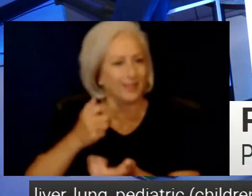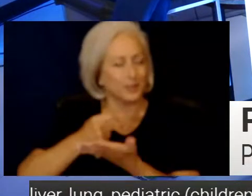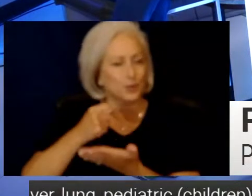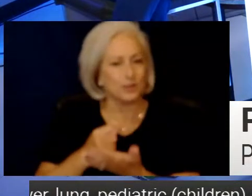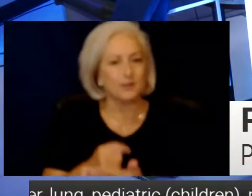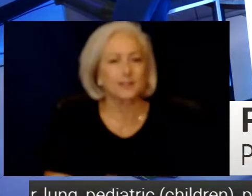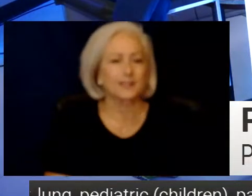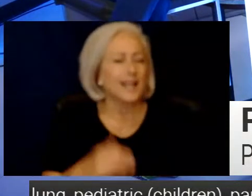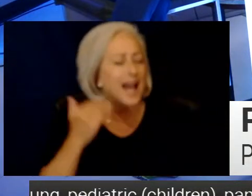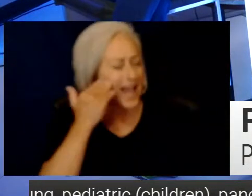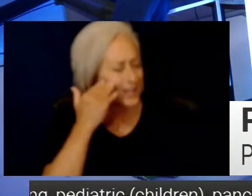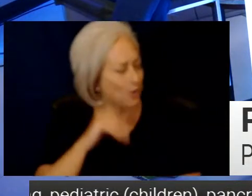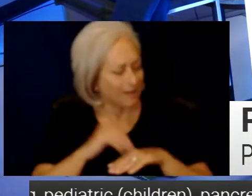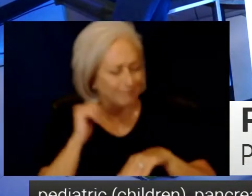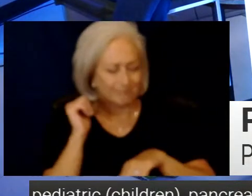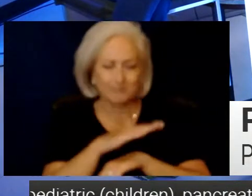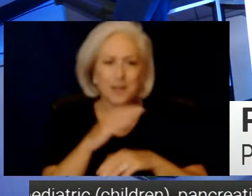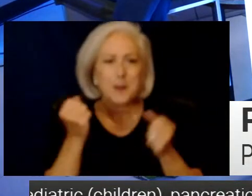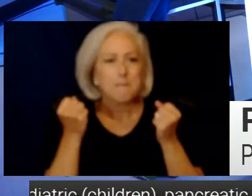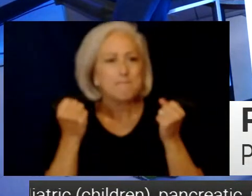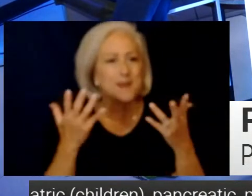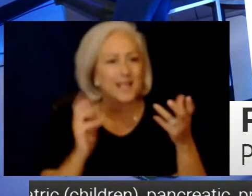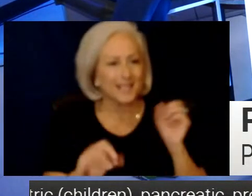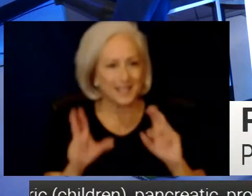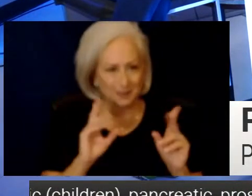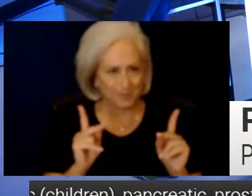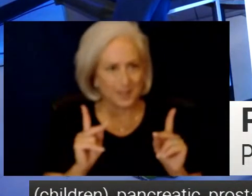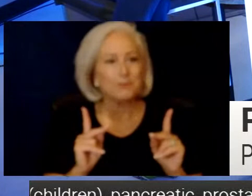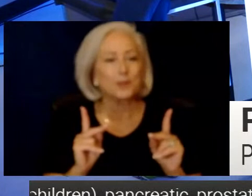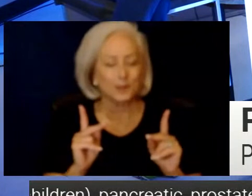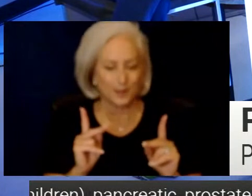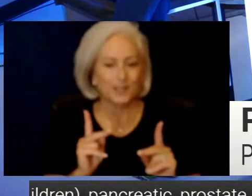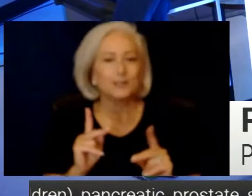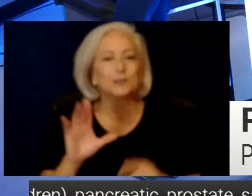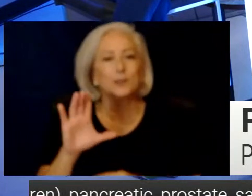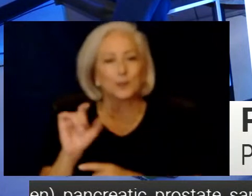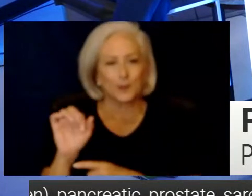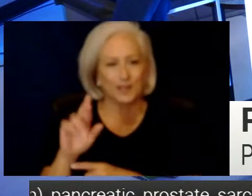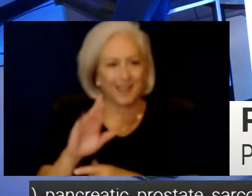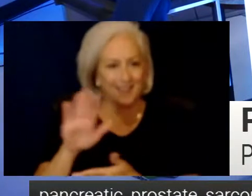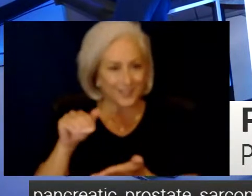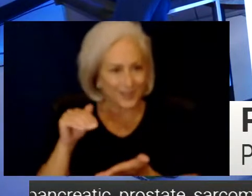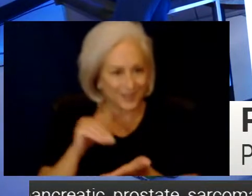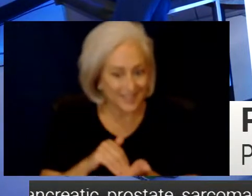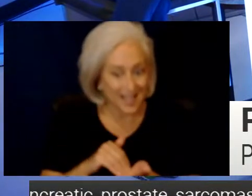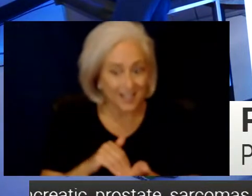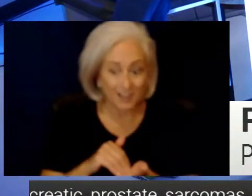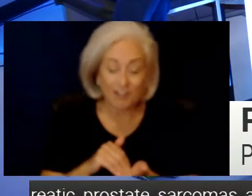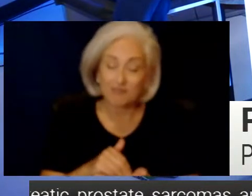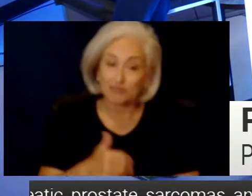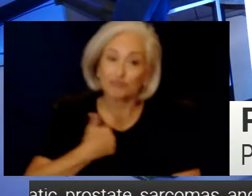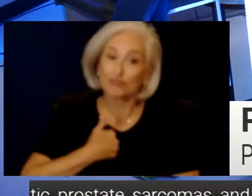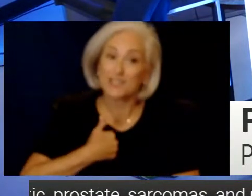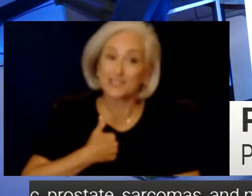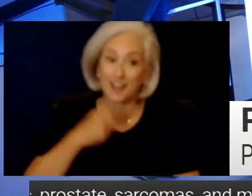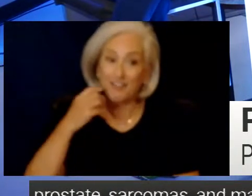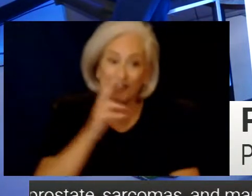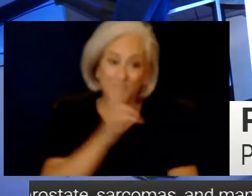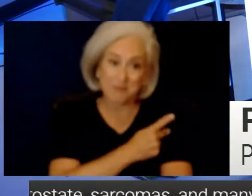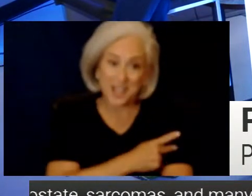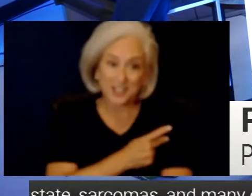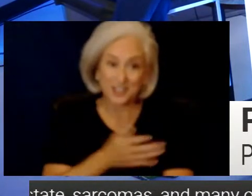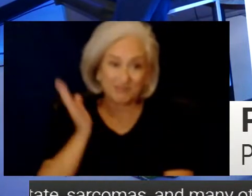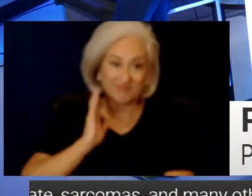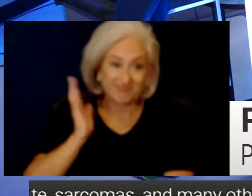cancer center, been a patient down there myself, so it's a big deal, and having that nurse navigator, you're so scared, you just don't know what's